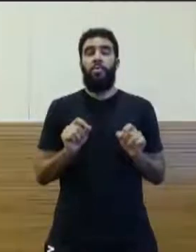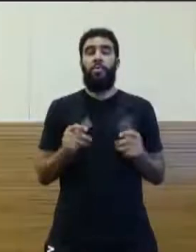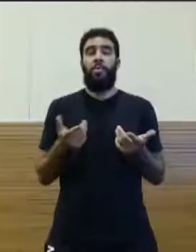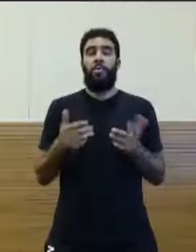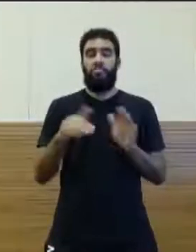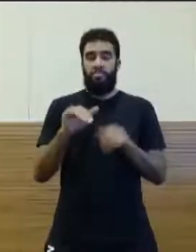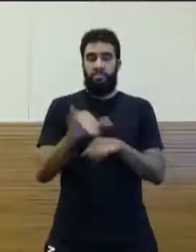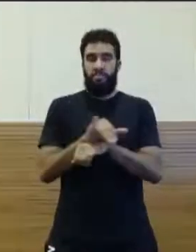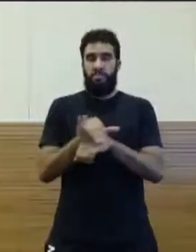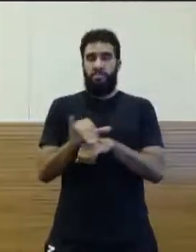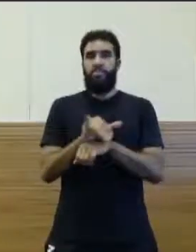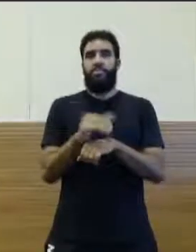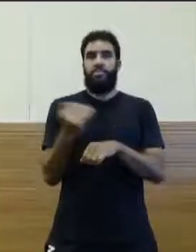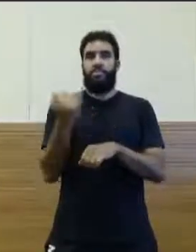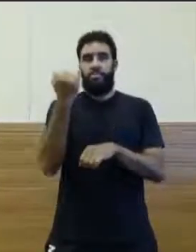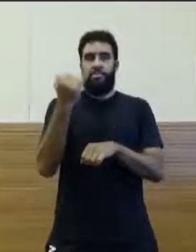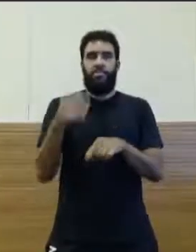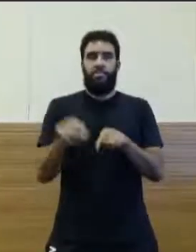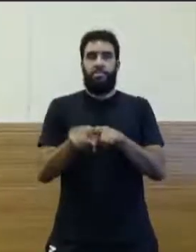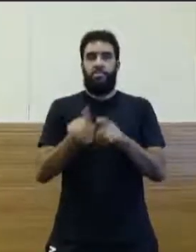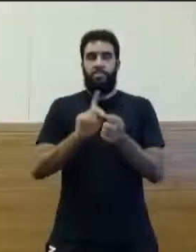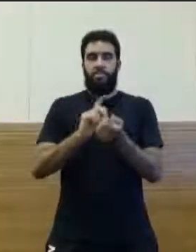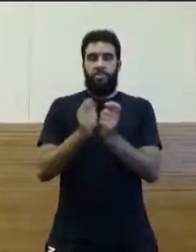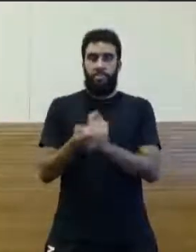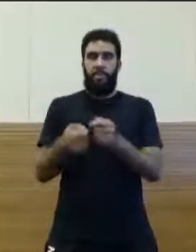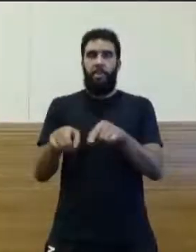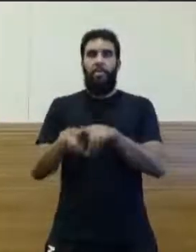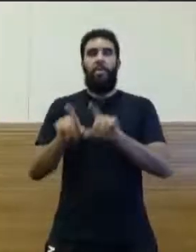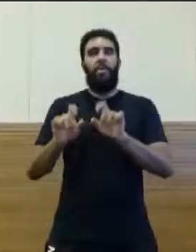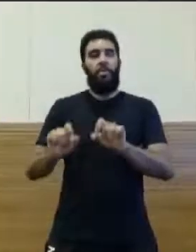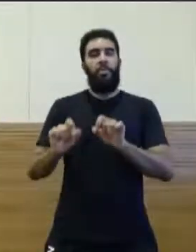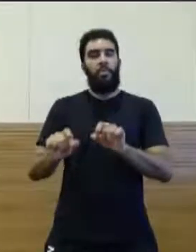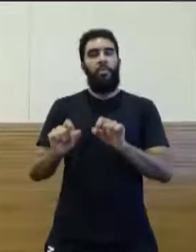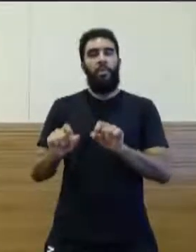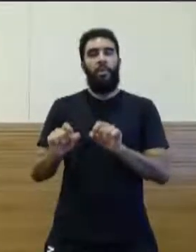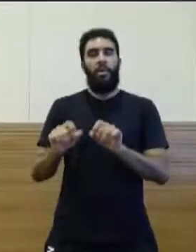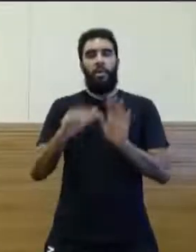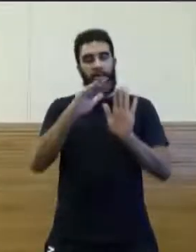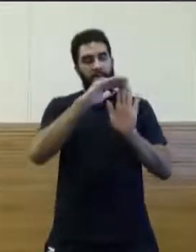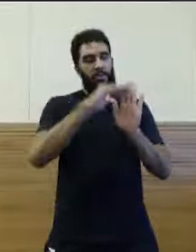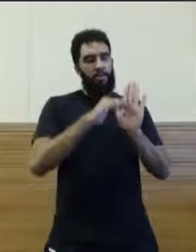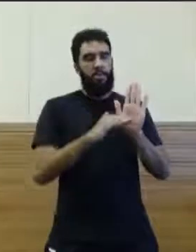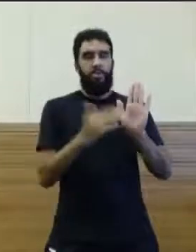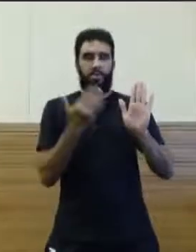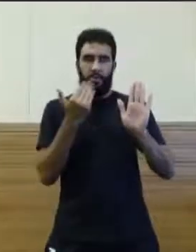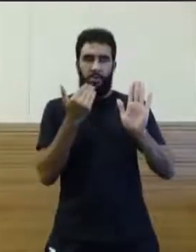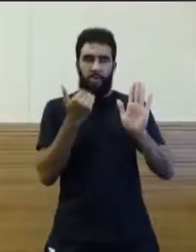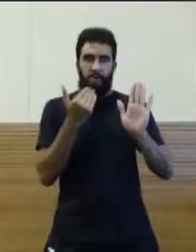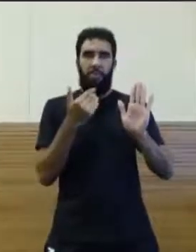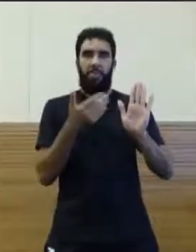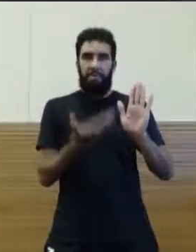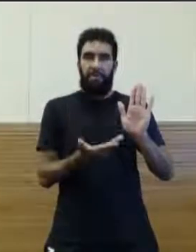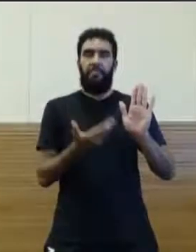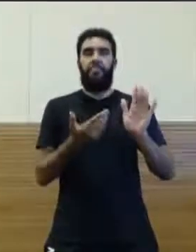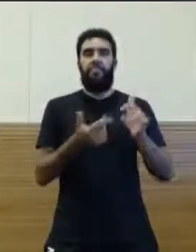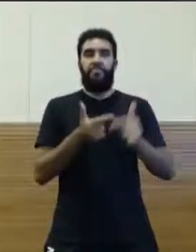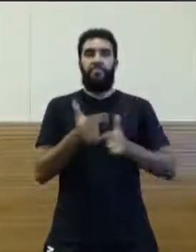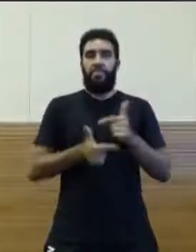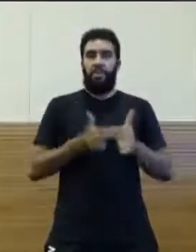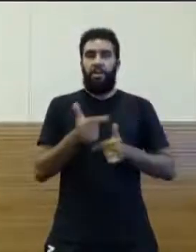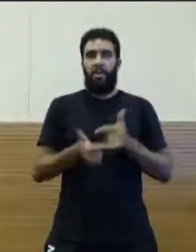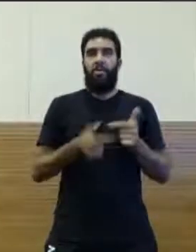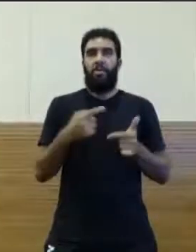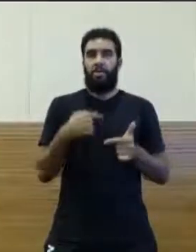as regards such important points like the adaptations and editorials and the formalization of the